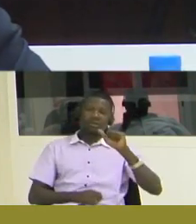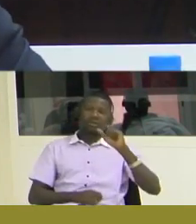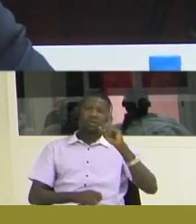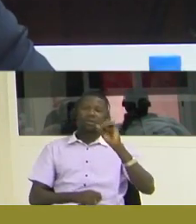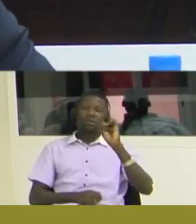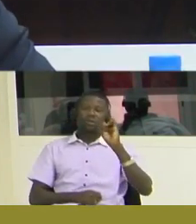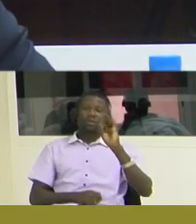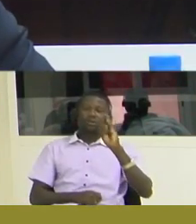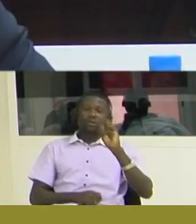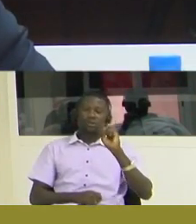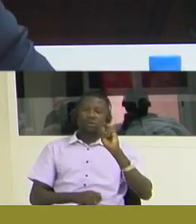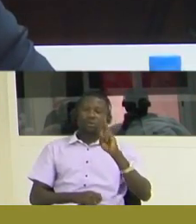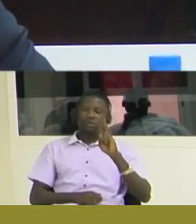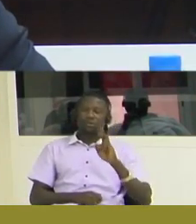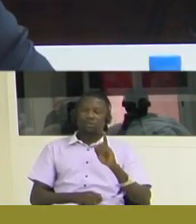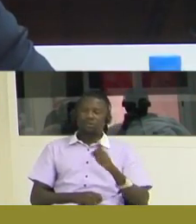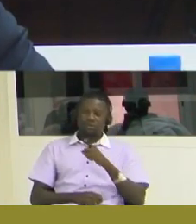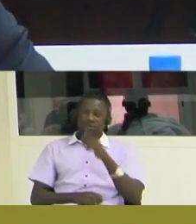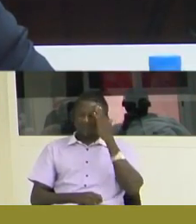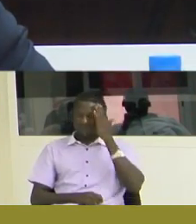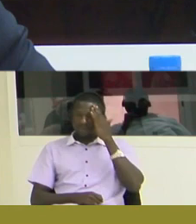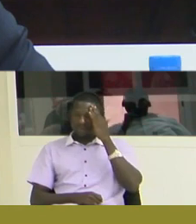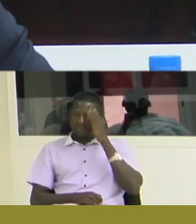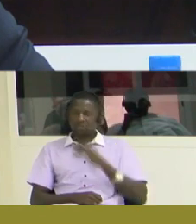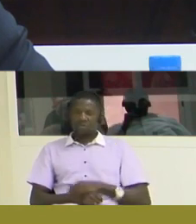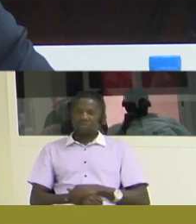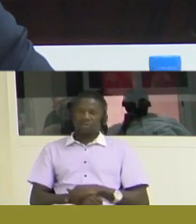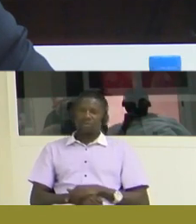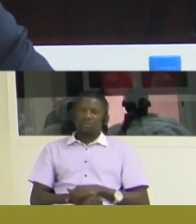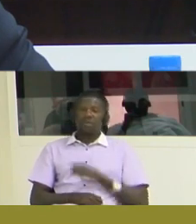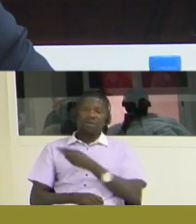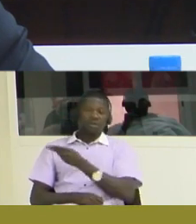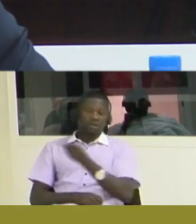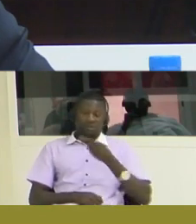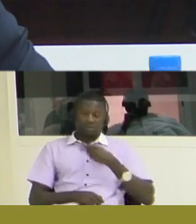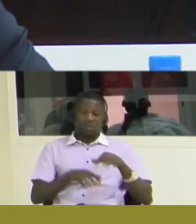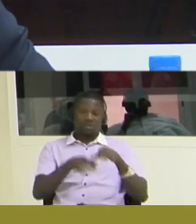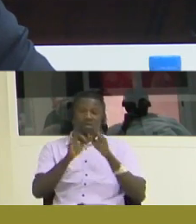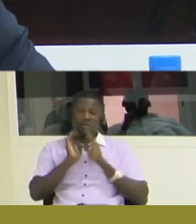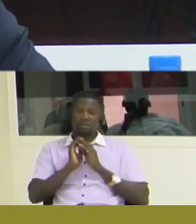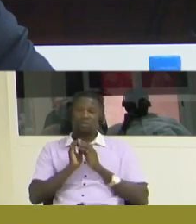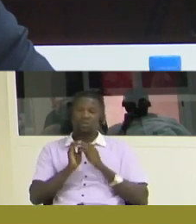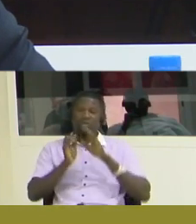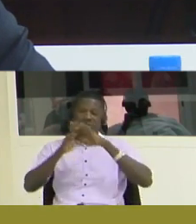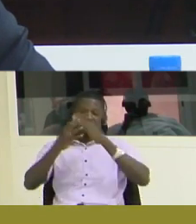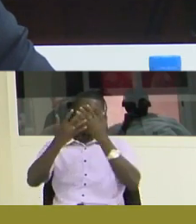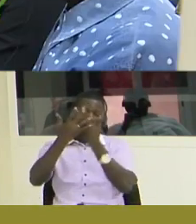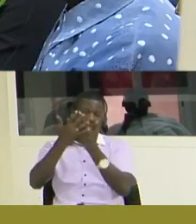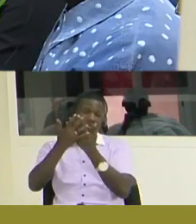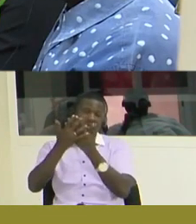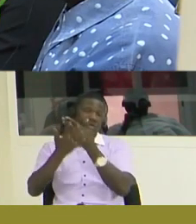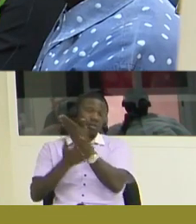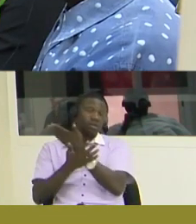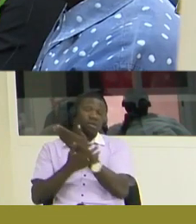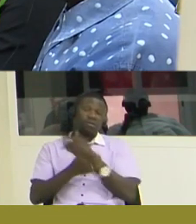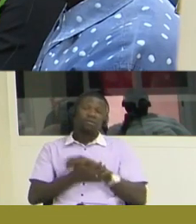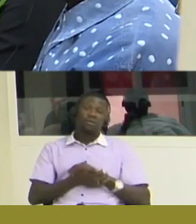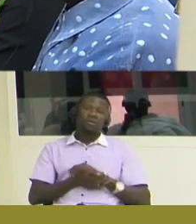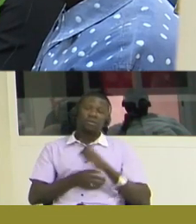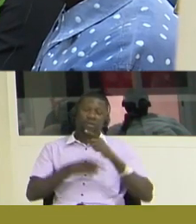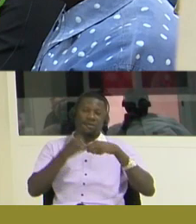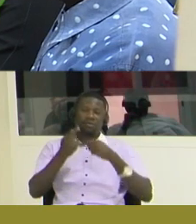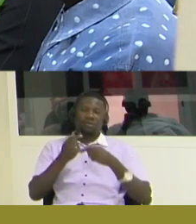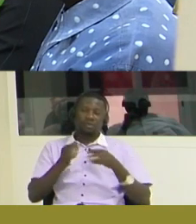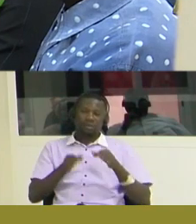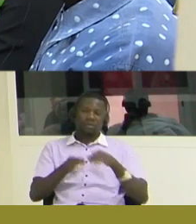were taken to mild to prisons they were eventually taken to